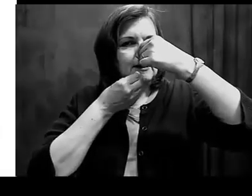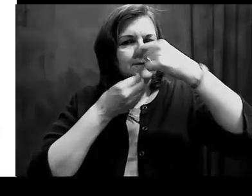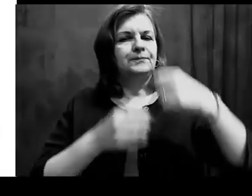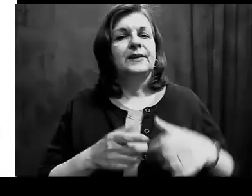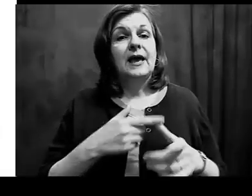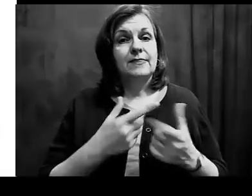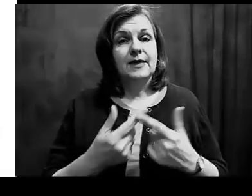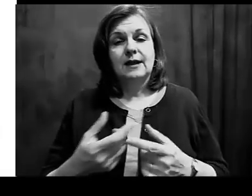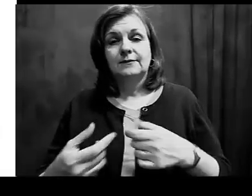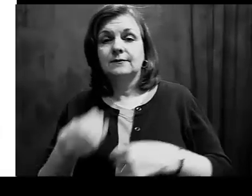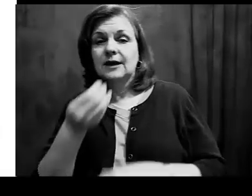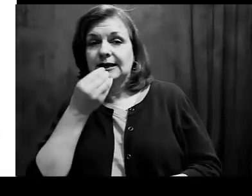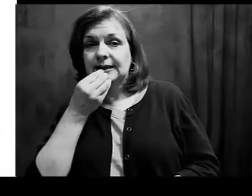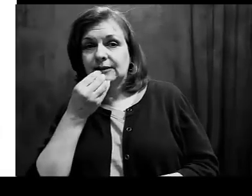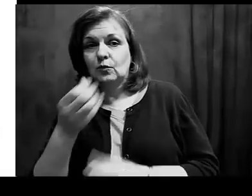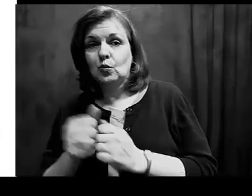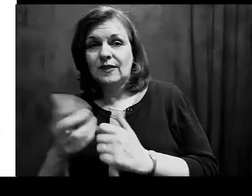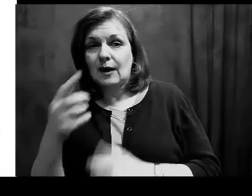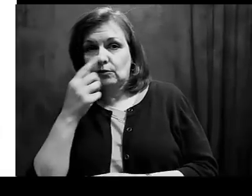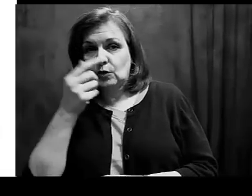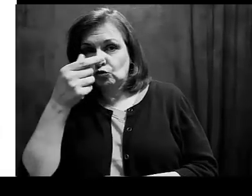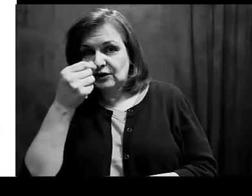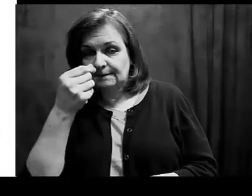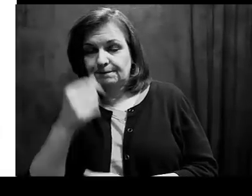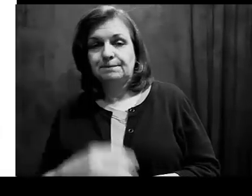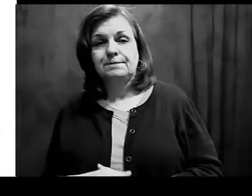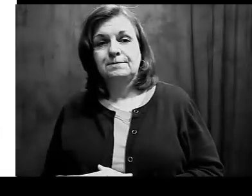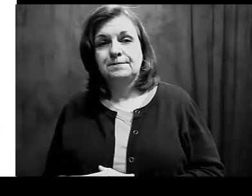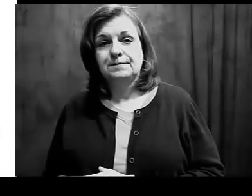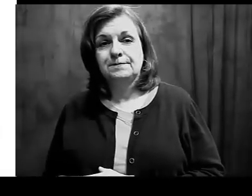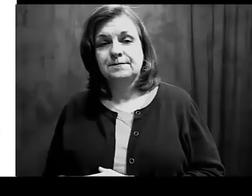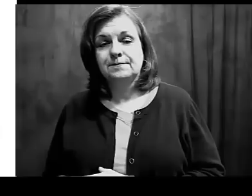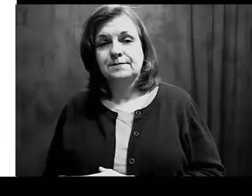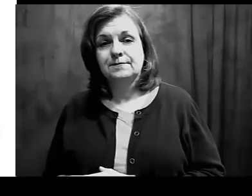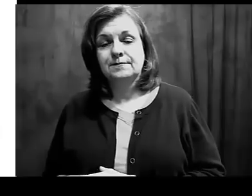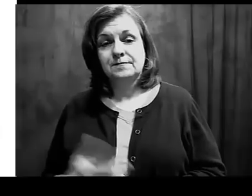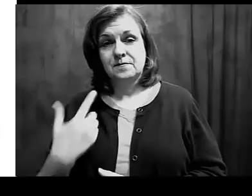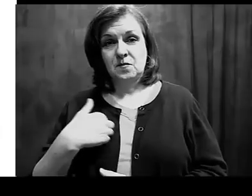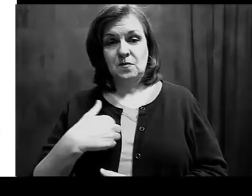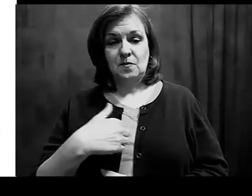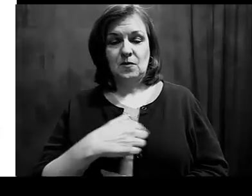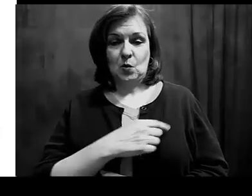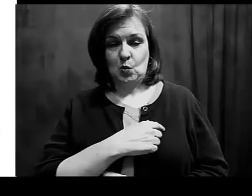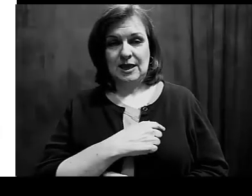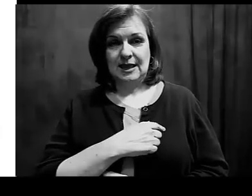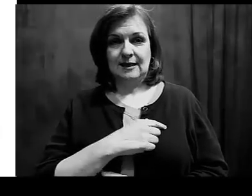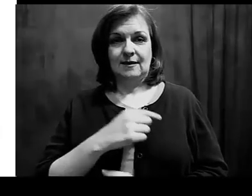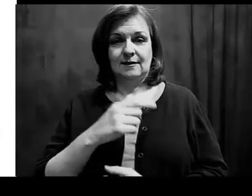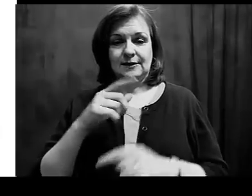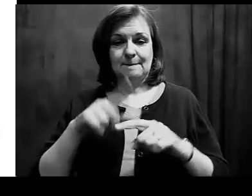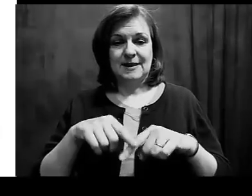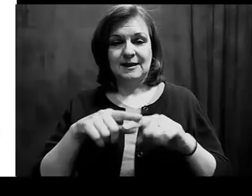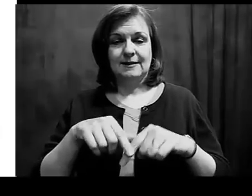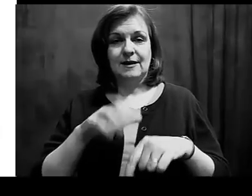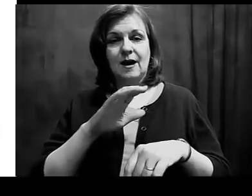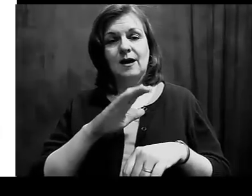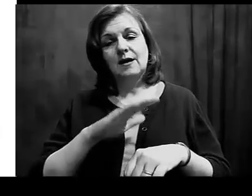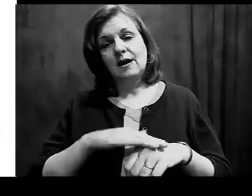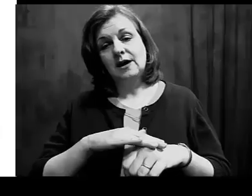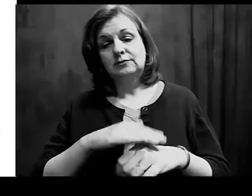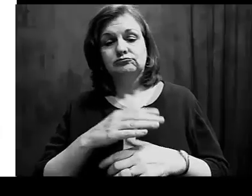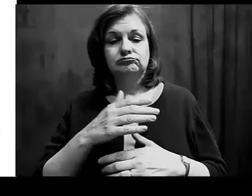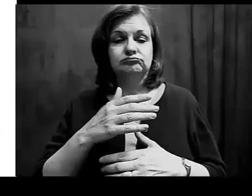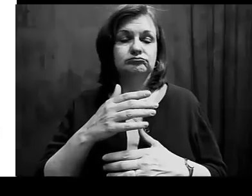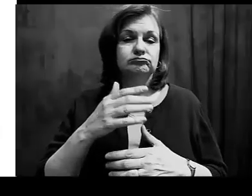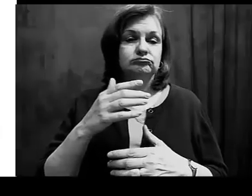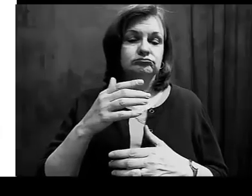and then eat it without your nose pinched shut. We are very dependent in our brain and our conscious awareness